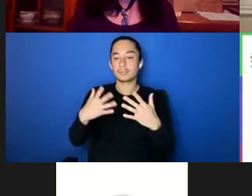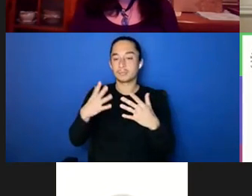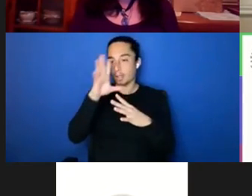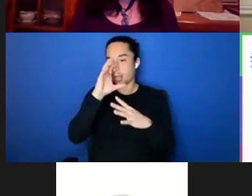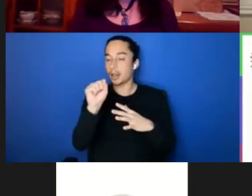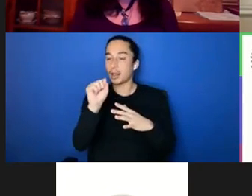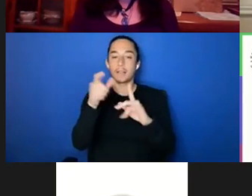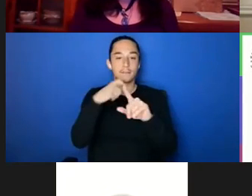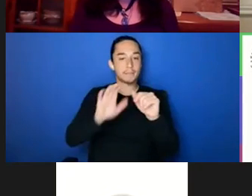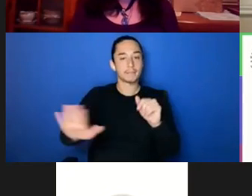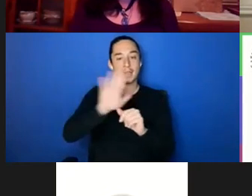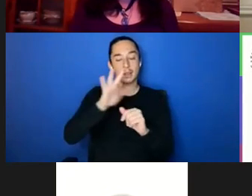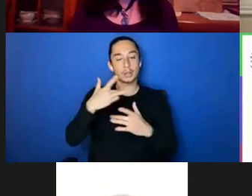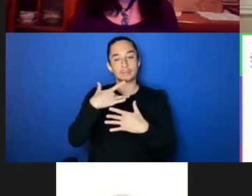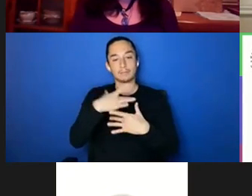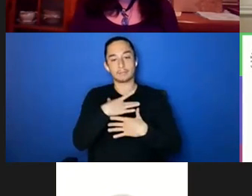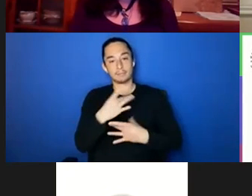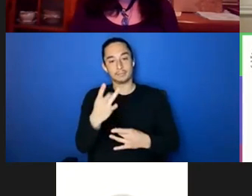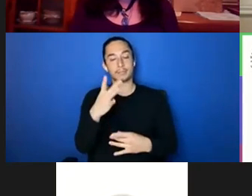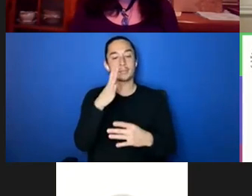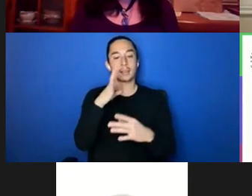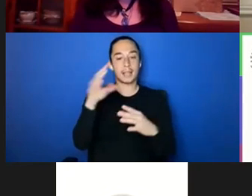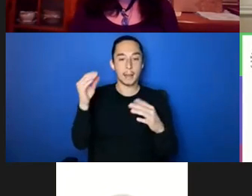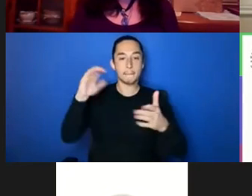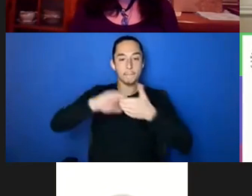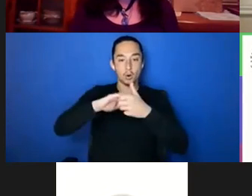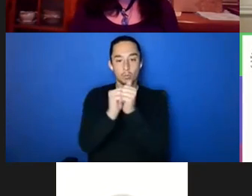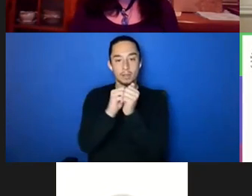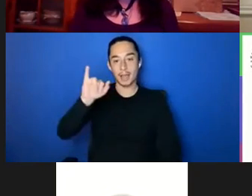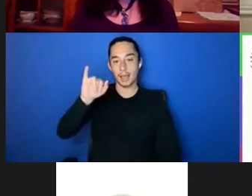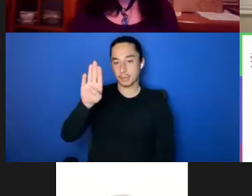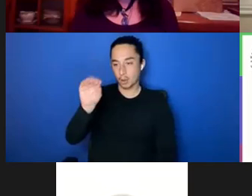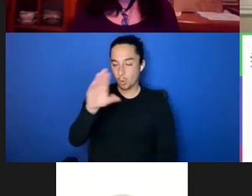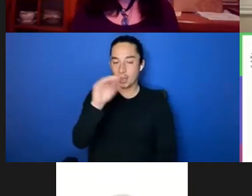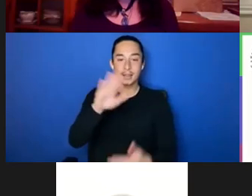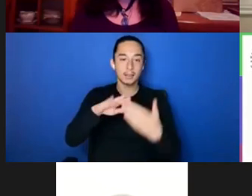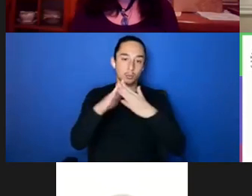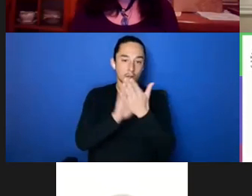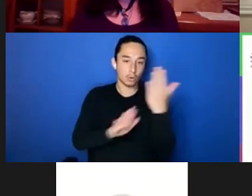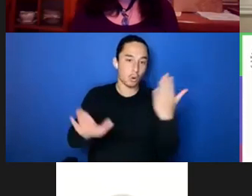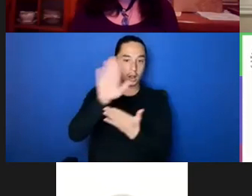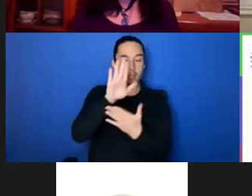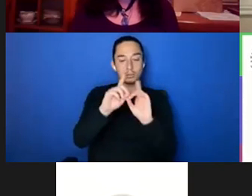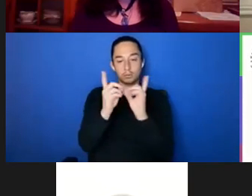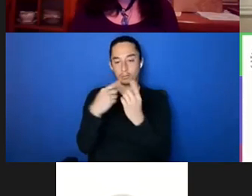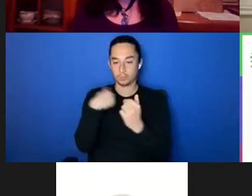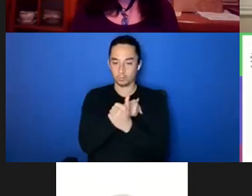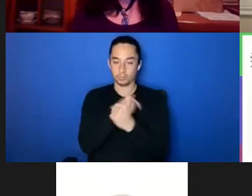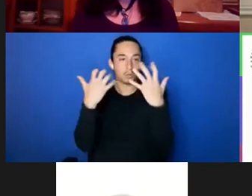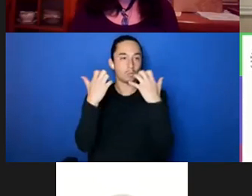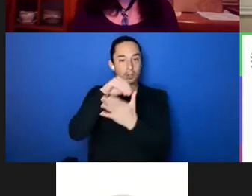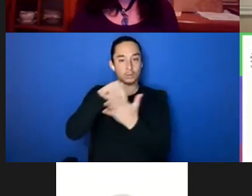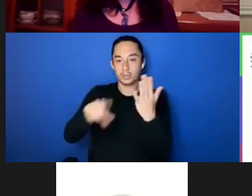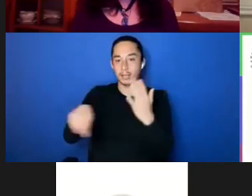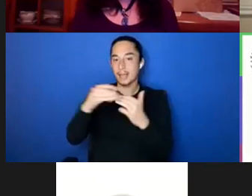from what they like, while also partnering with IBO and community college district. We want to make our students have that competitive edge